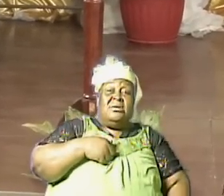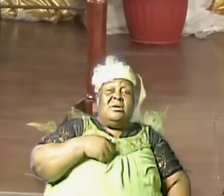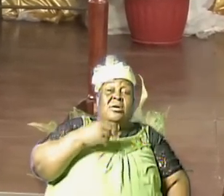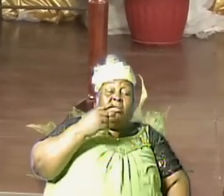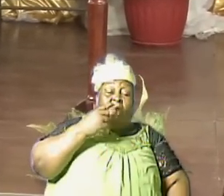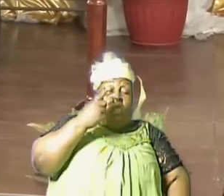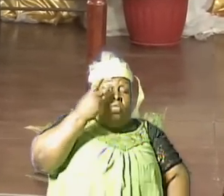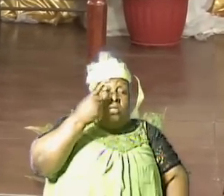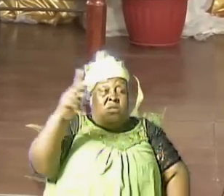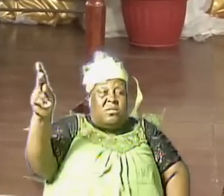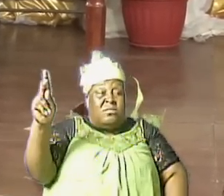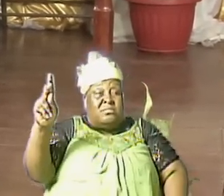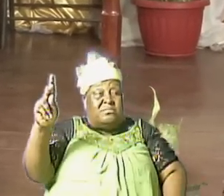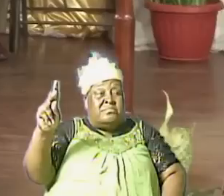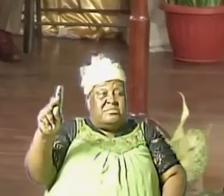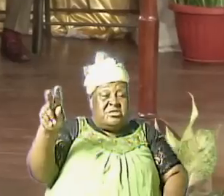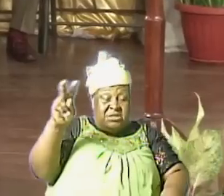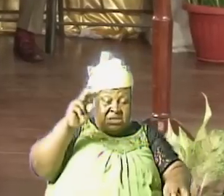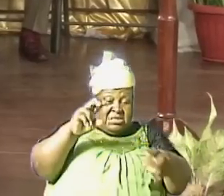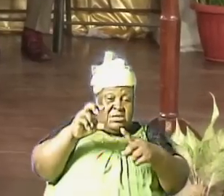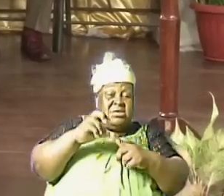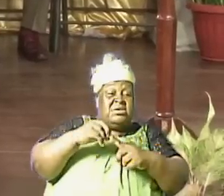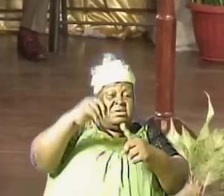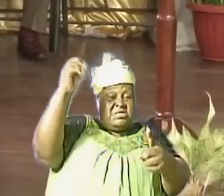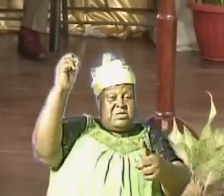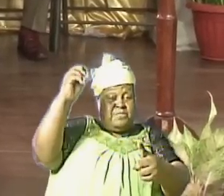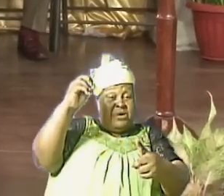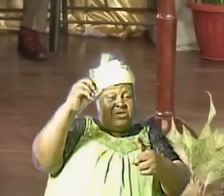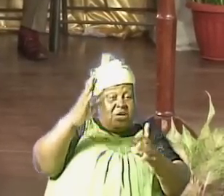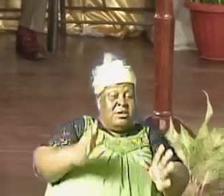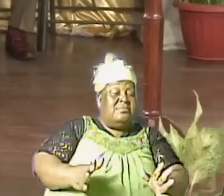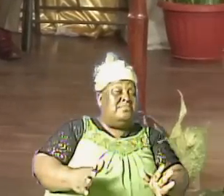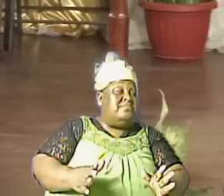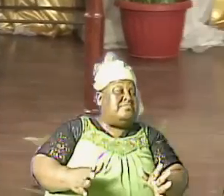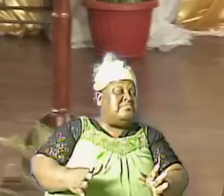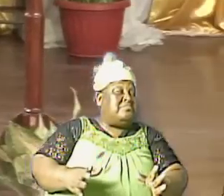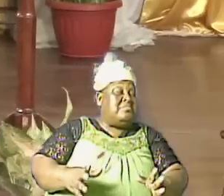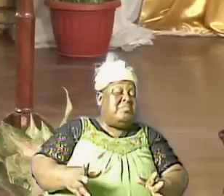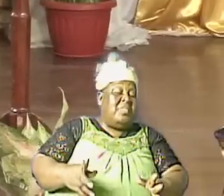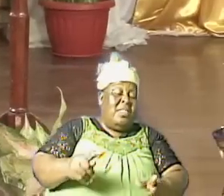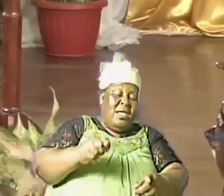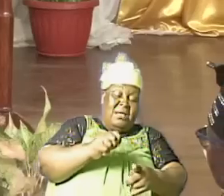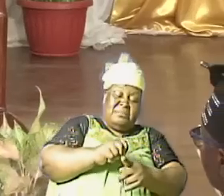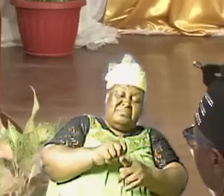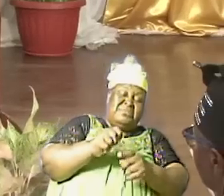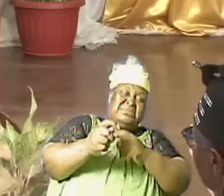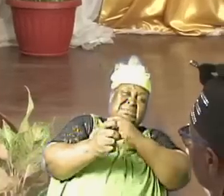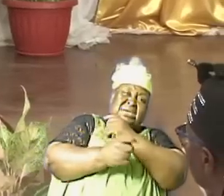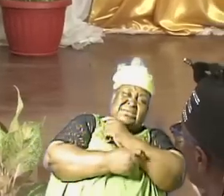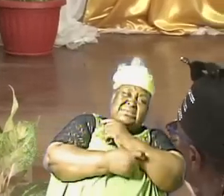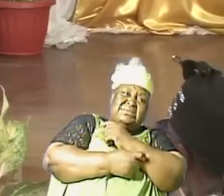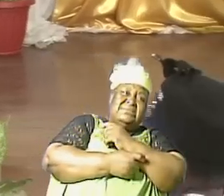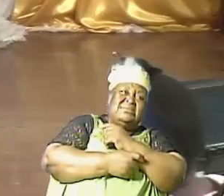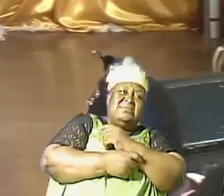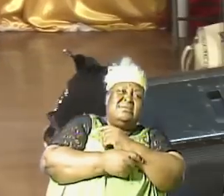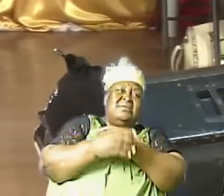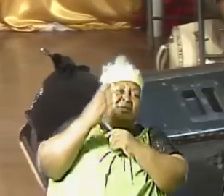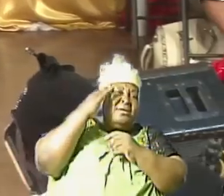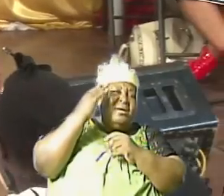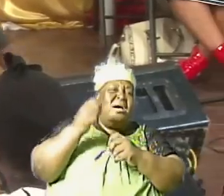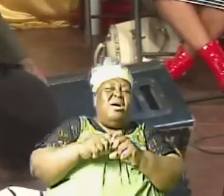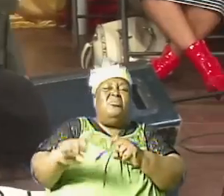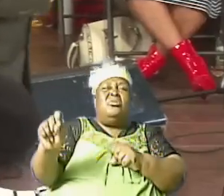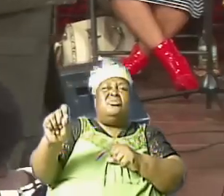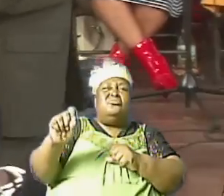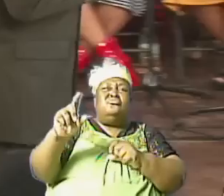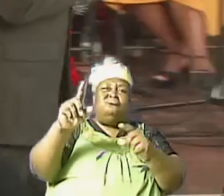to see the urologist. Oh God Almighty. And he tested and he said, you know what? I'm going to